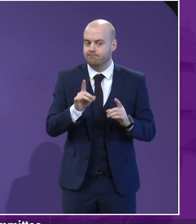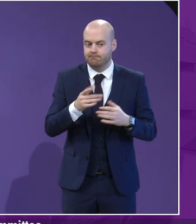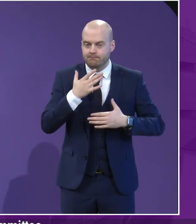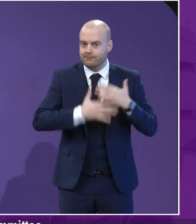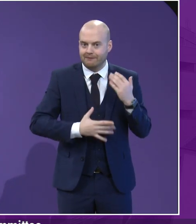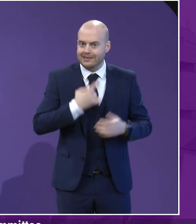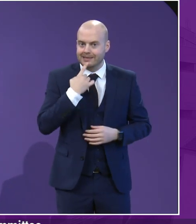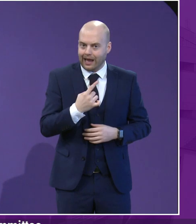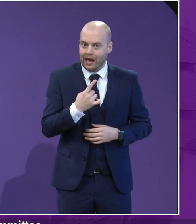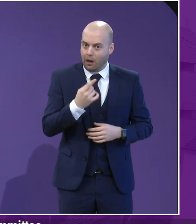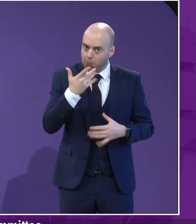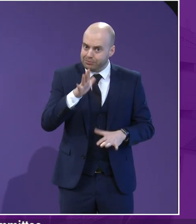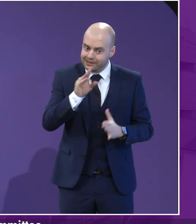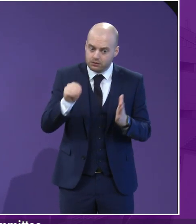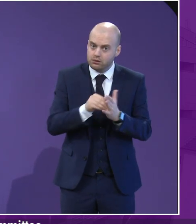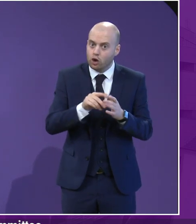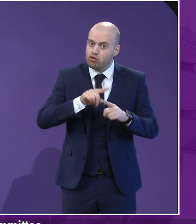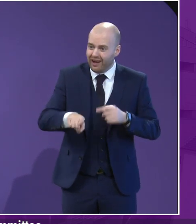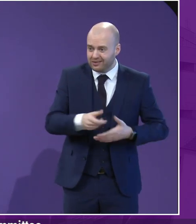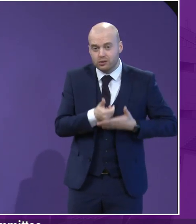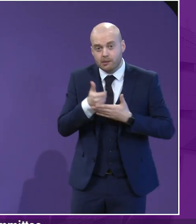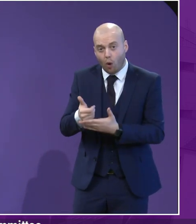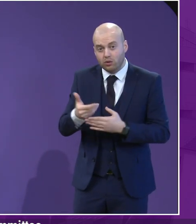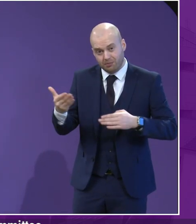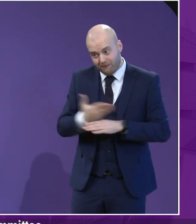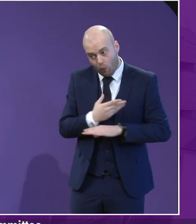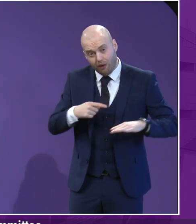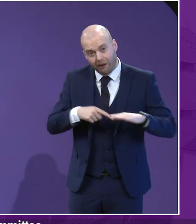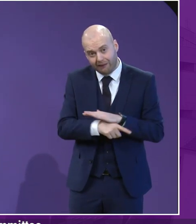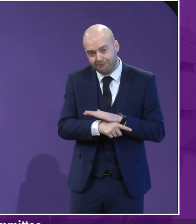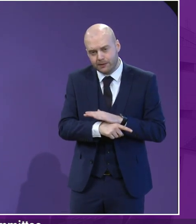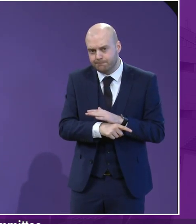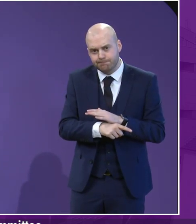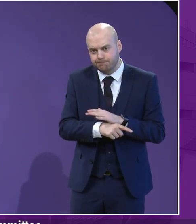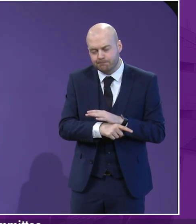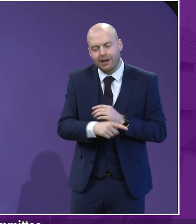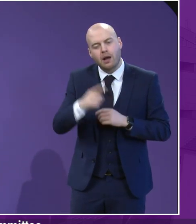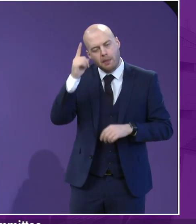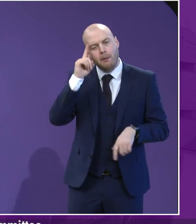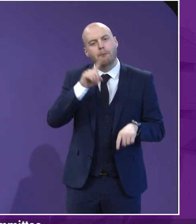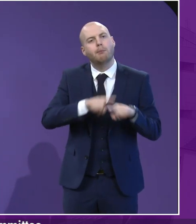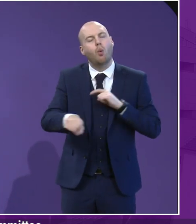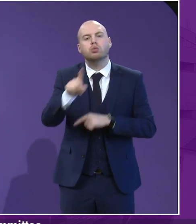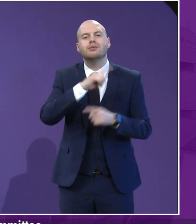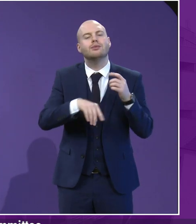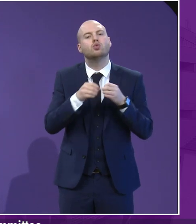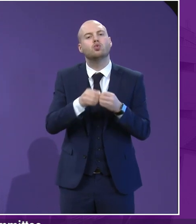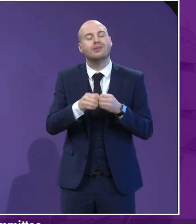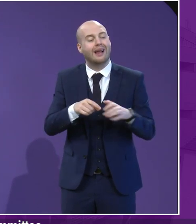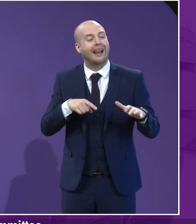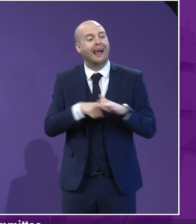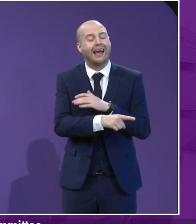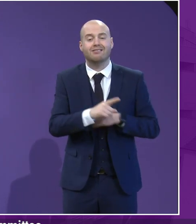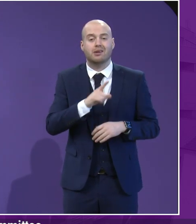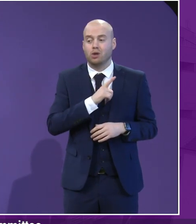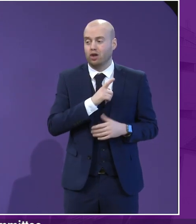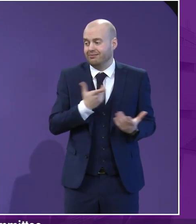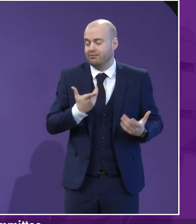how that support can be put in place. And that's certainly the experience that we've had on the helpline, but there may be different things happening in different